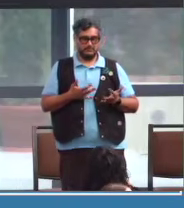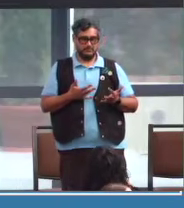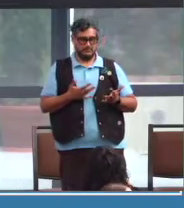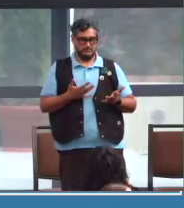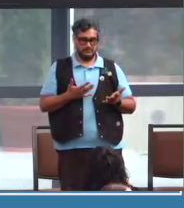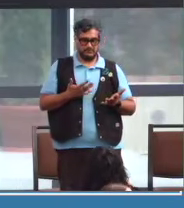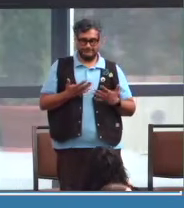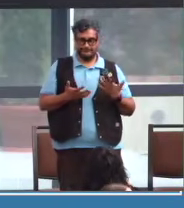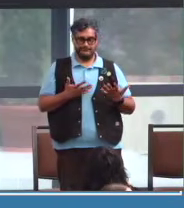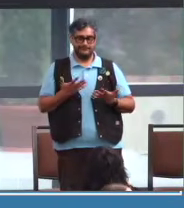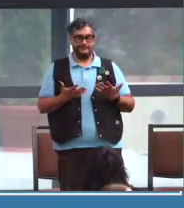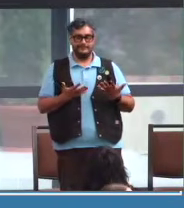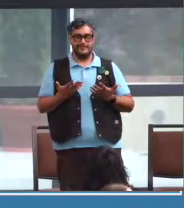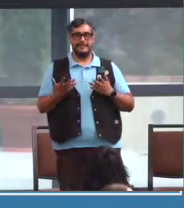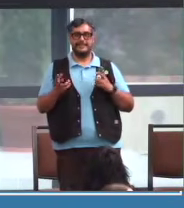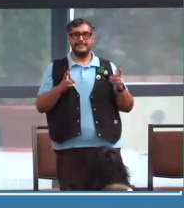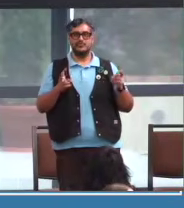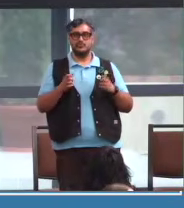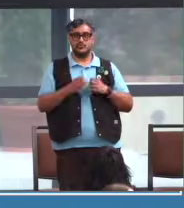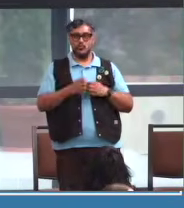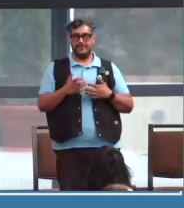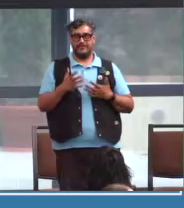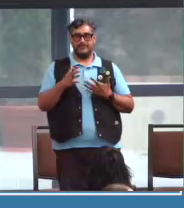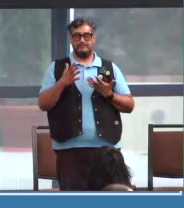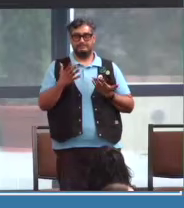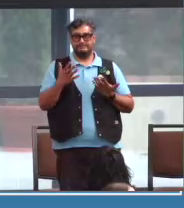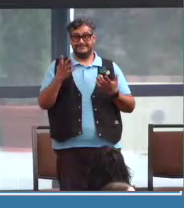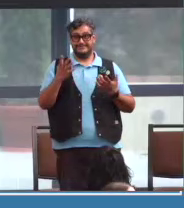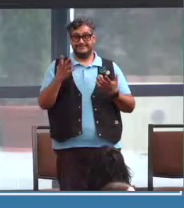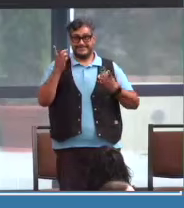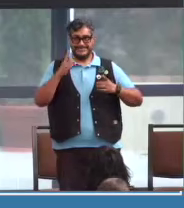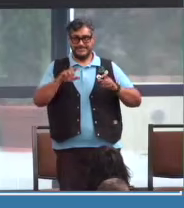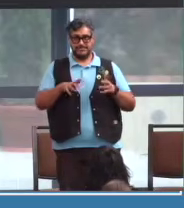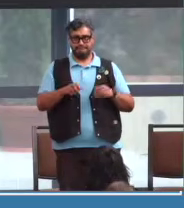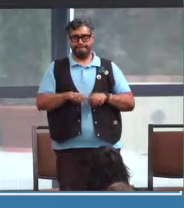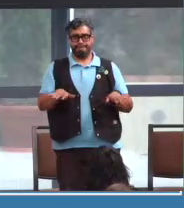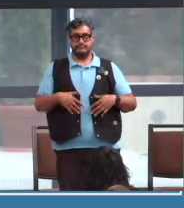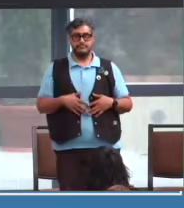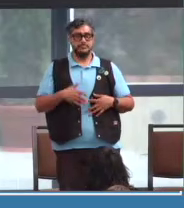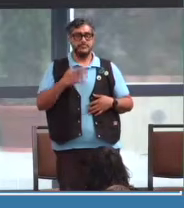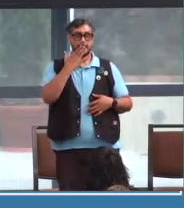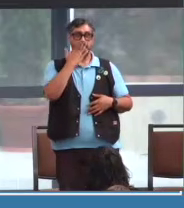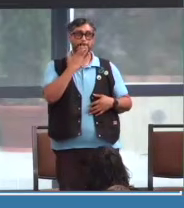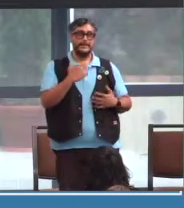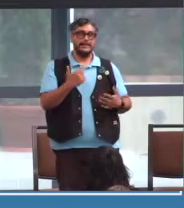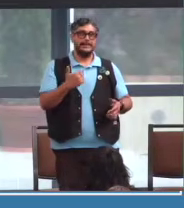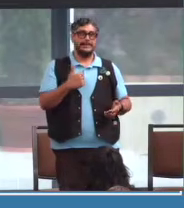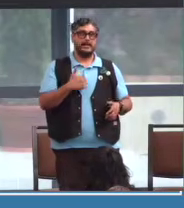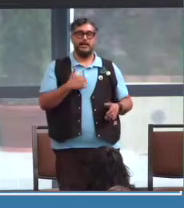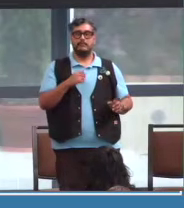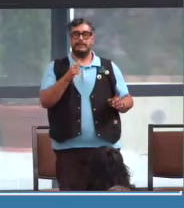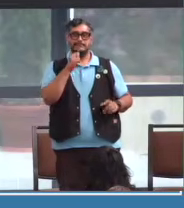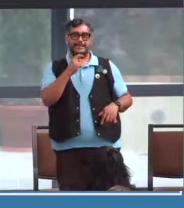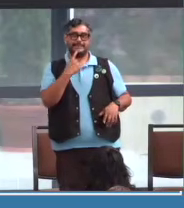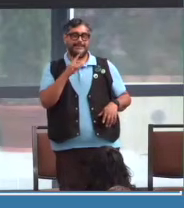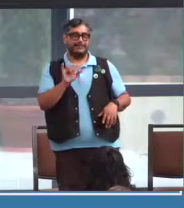more some issue with, your disease activity? I would not say that's always